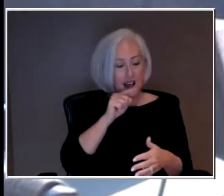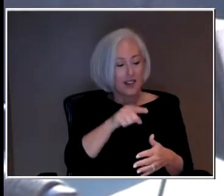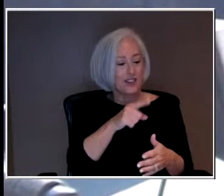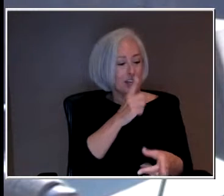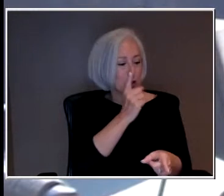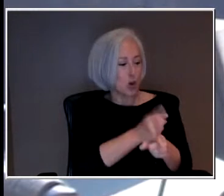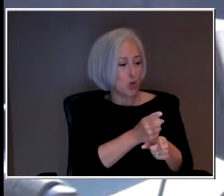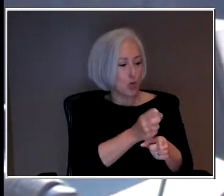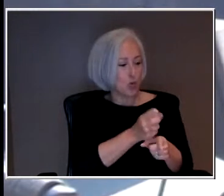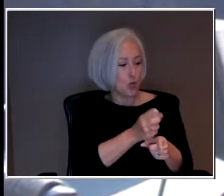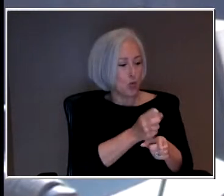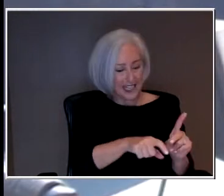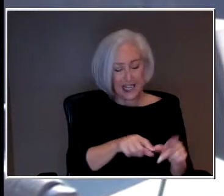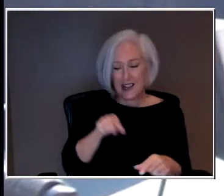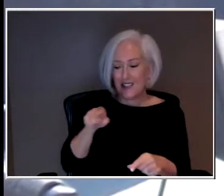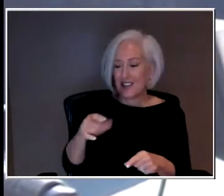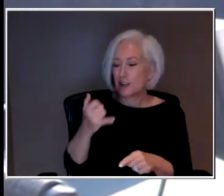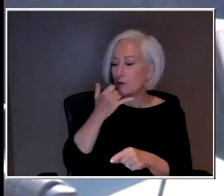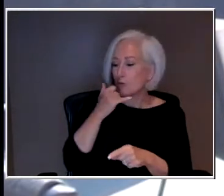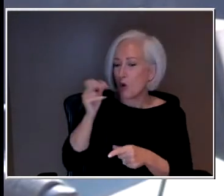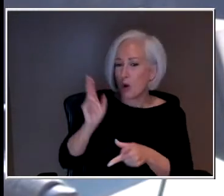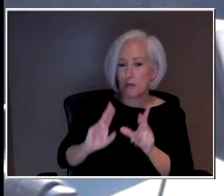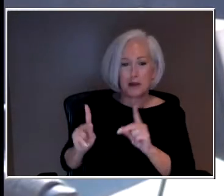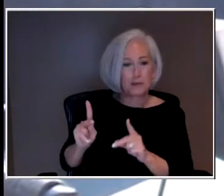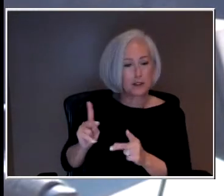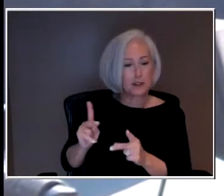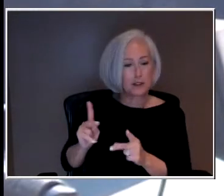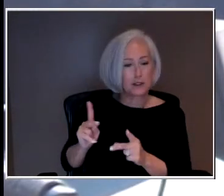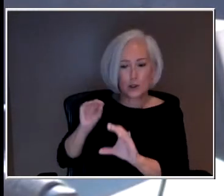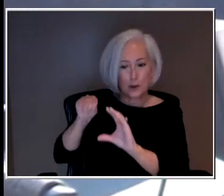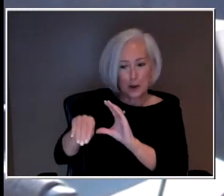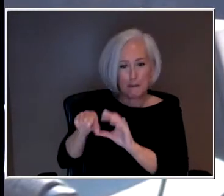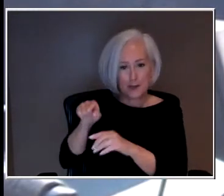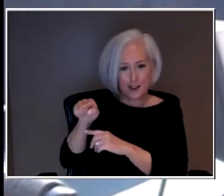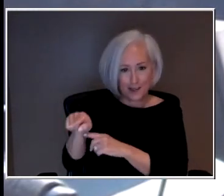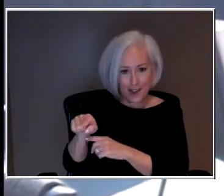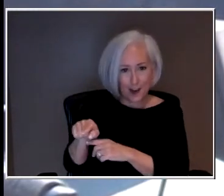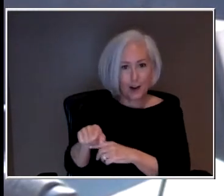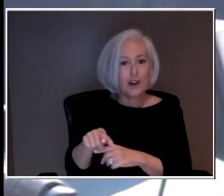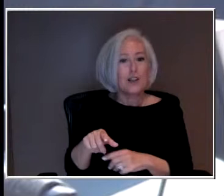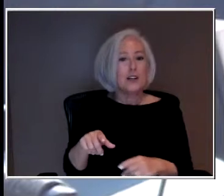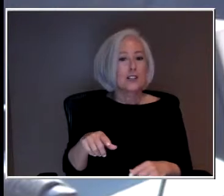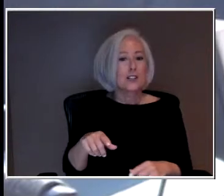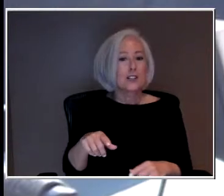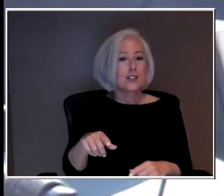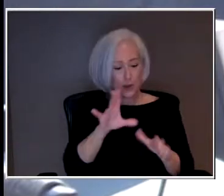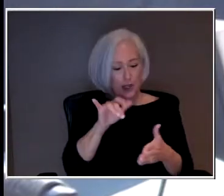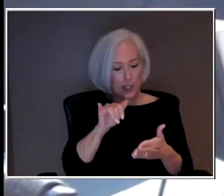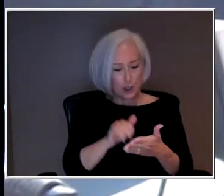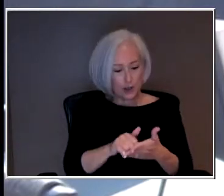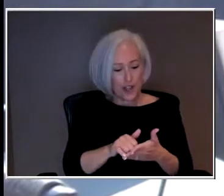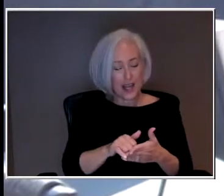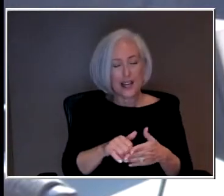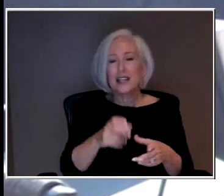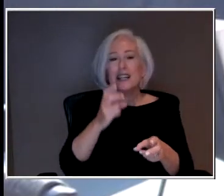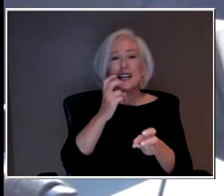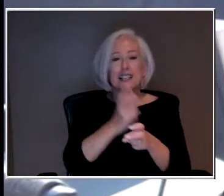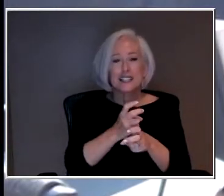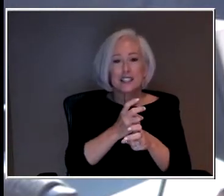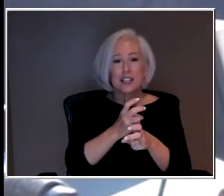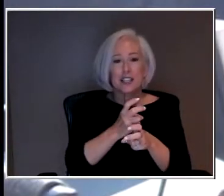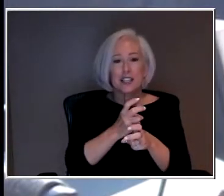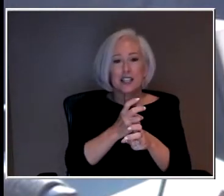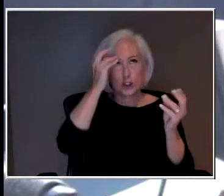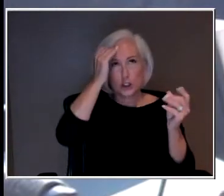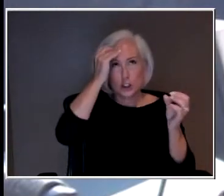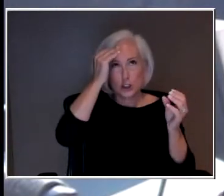put it in. So we can help people digest that. Because for all of us just kind of working our day-to-day practice, it is hard to kind of digest all of this stuff. It all sounds